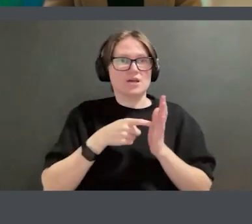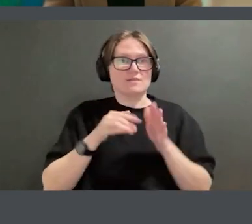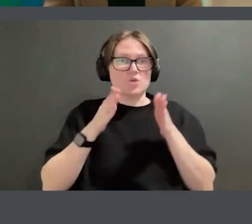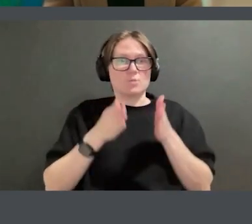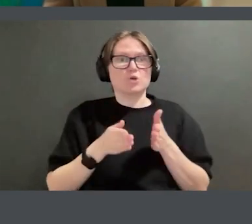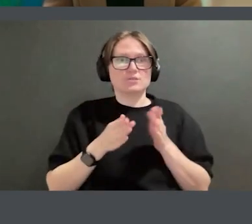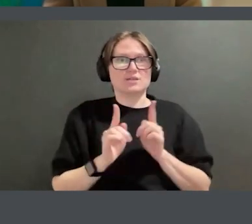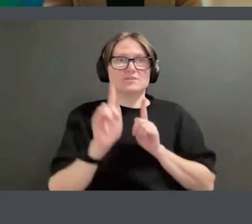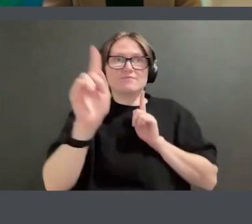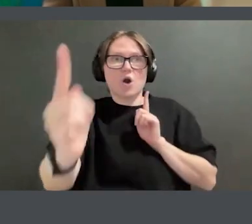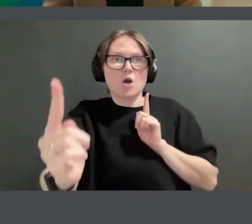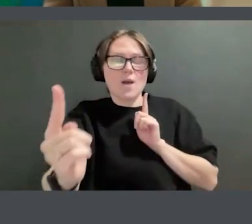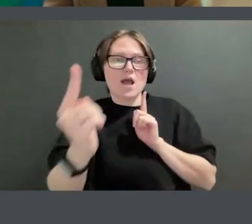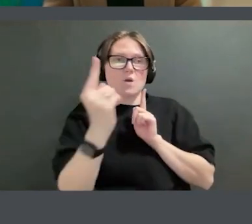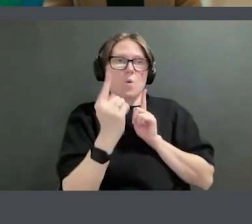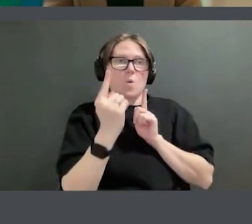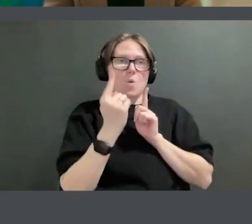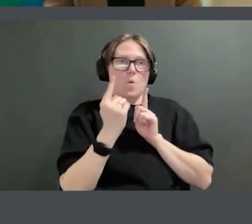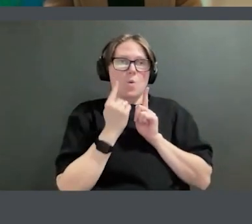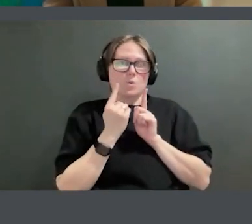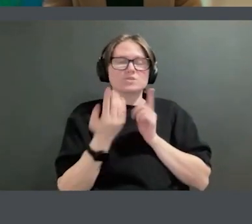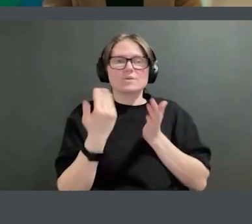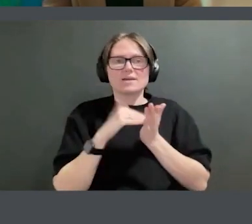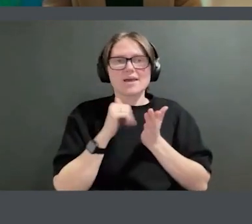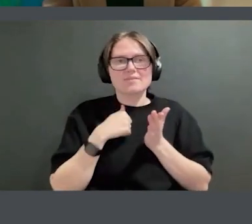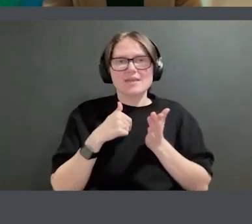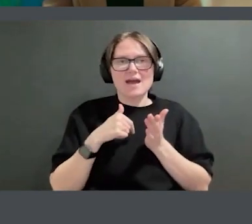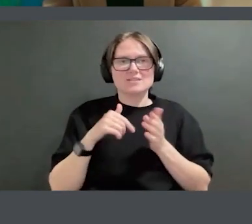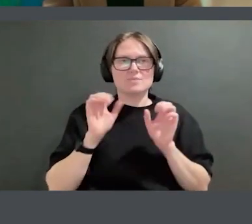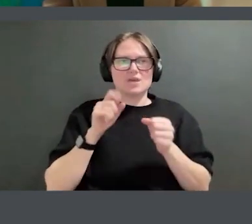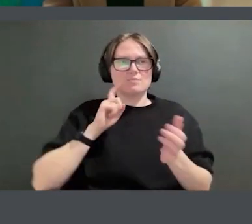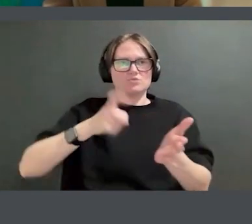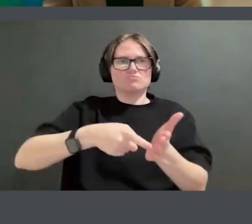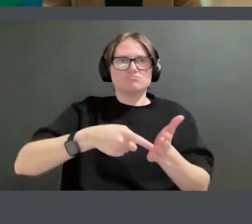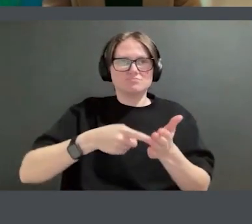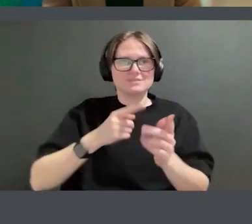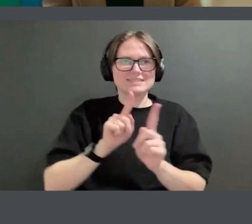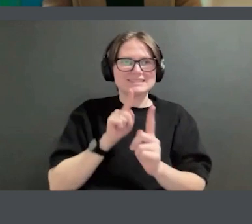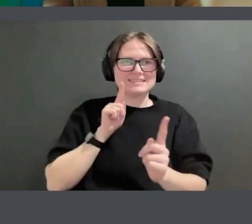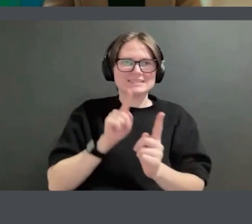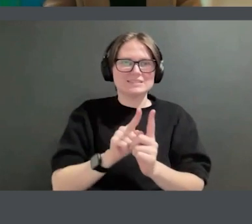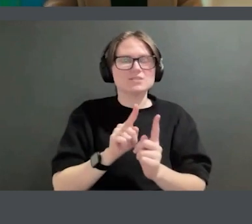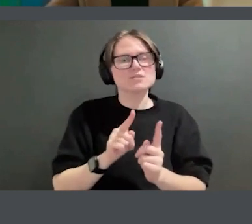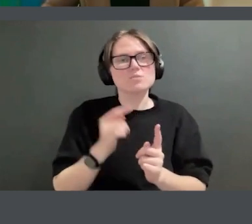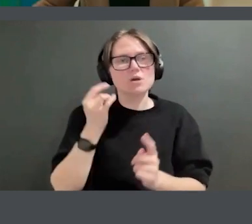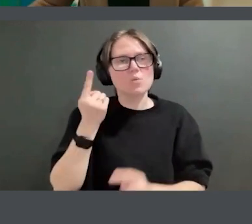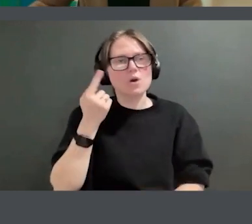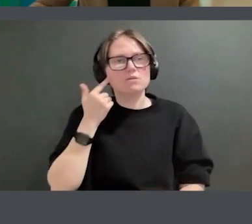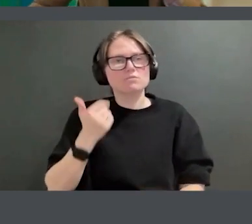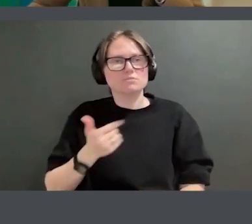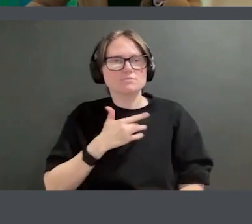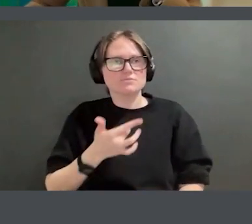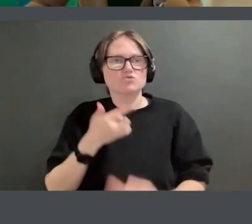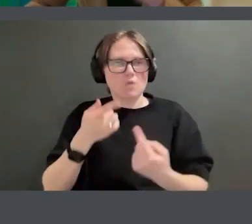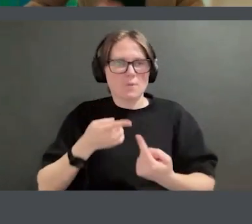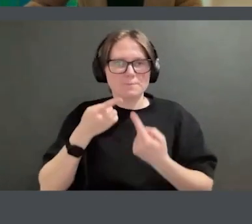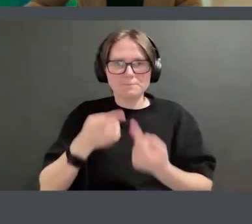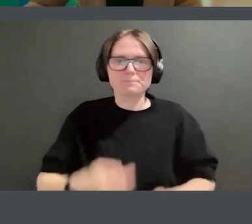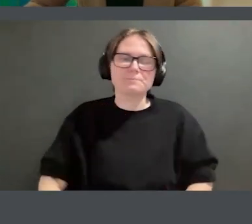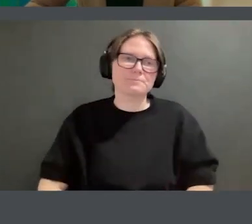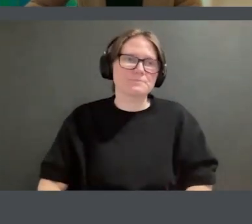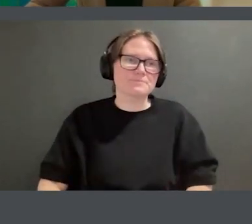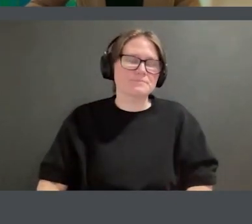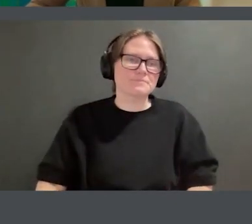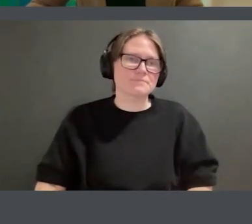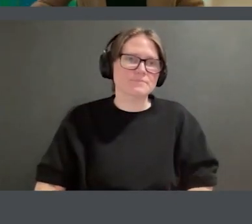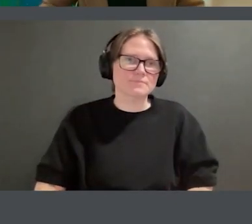is again, localization in relation to distance, something that a kid with unilateral hearing loss may struggle with somewhat.